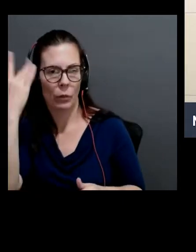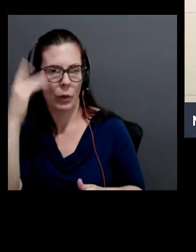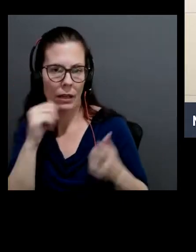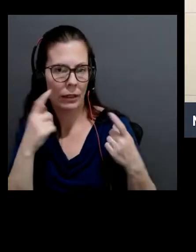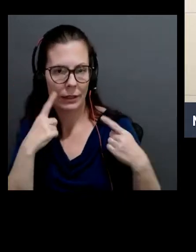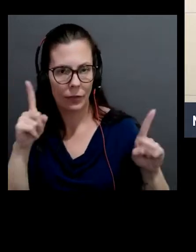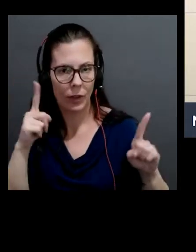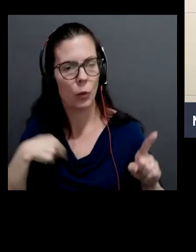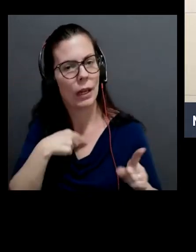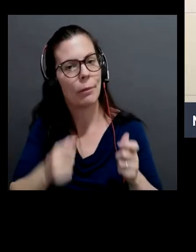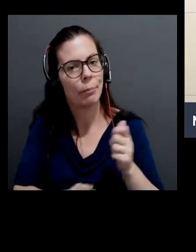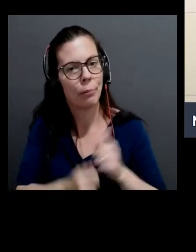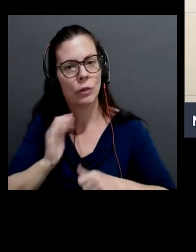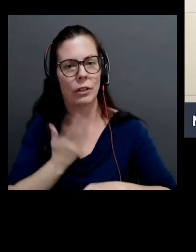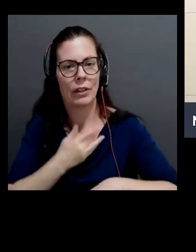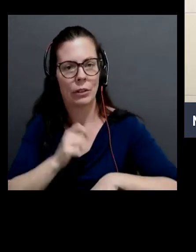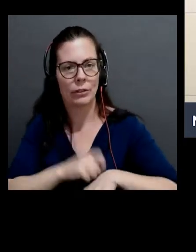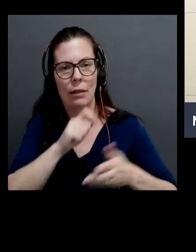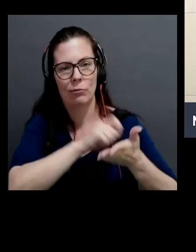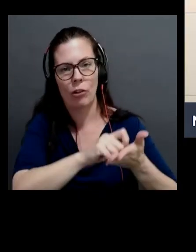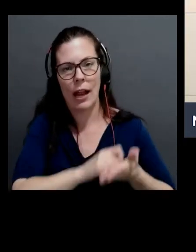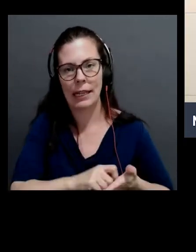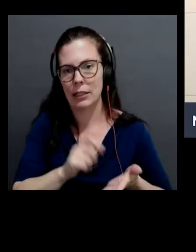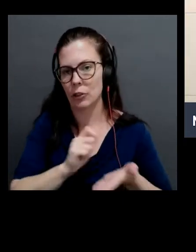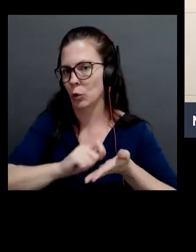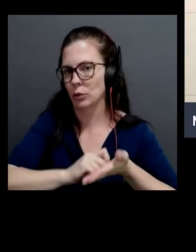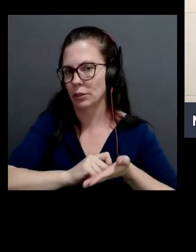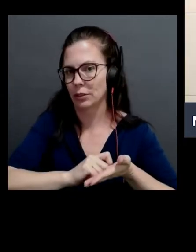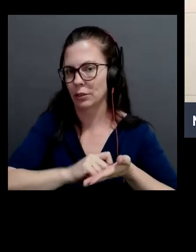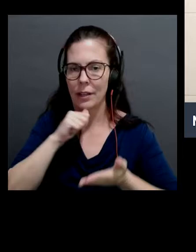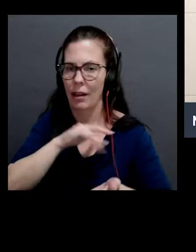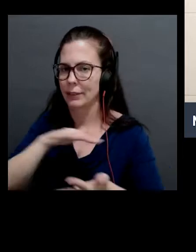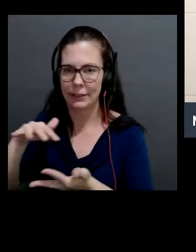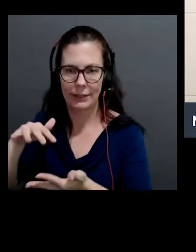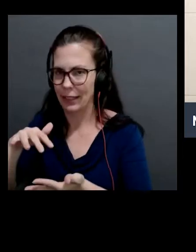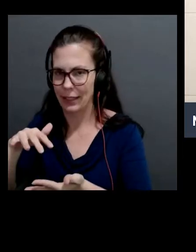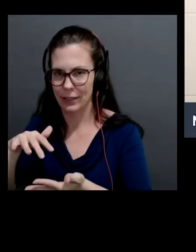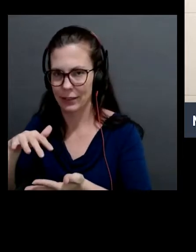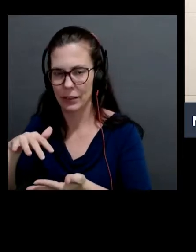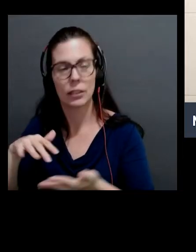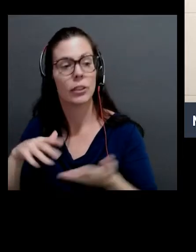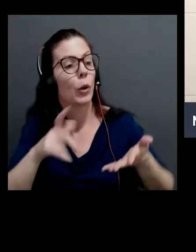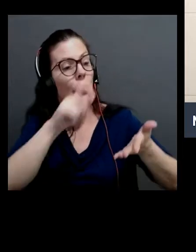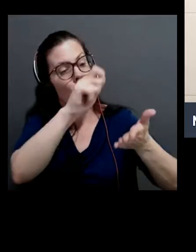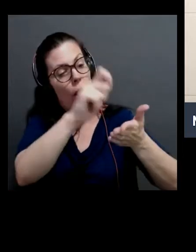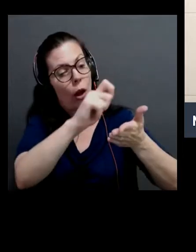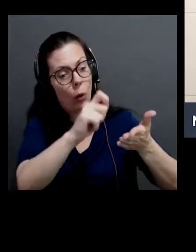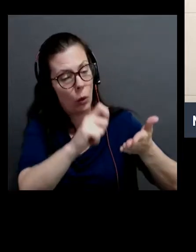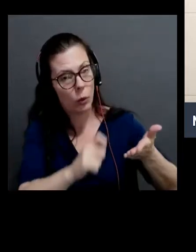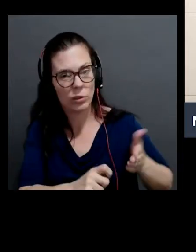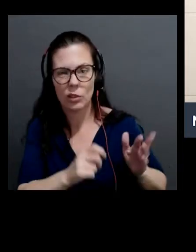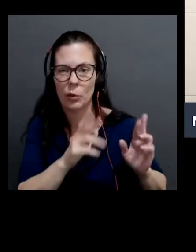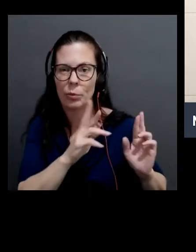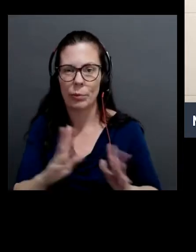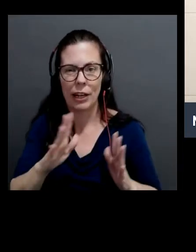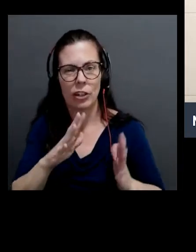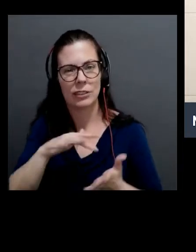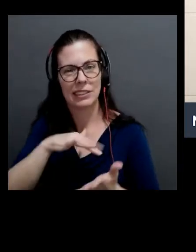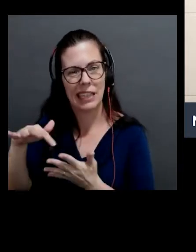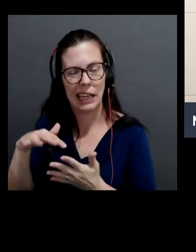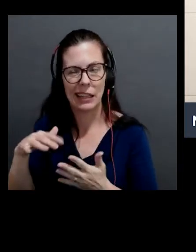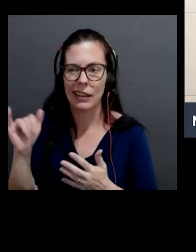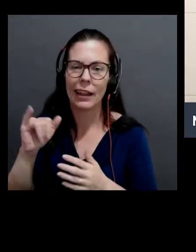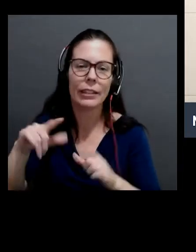spending most of our time writing notes rather than studying. So like by the time we wrote notes or prepared our study materials like flashcards